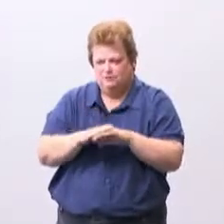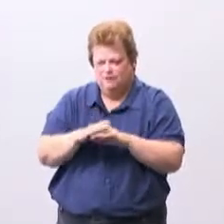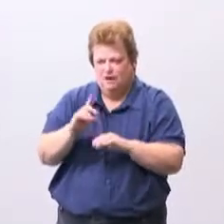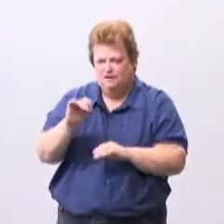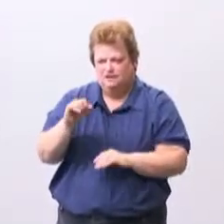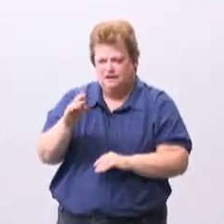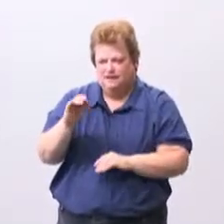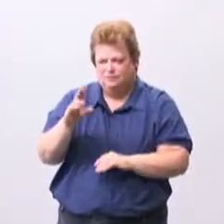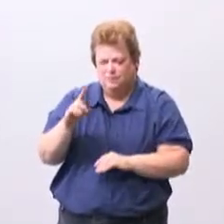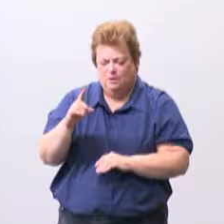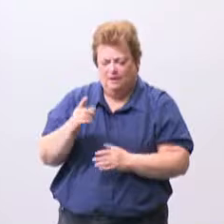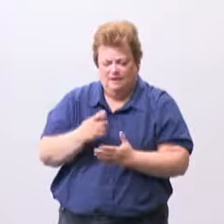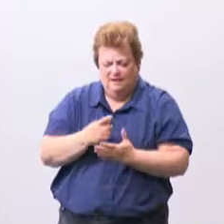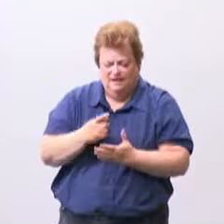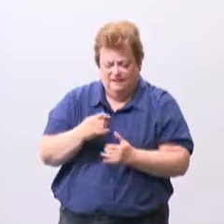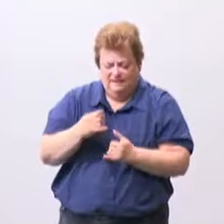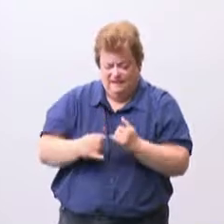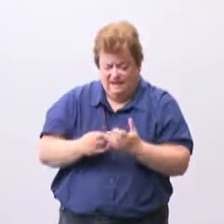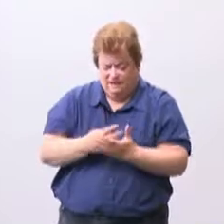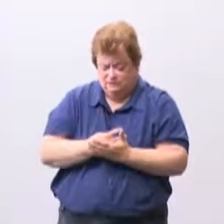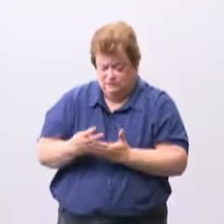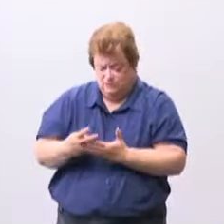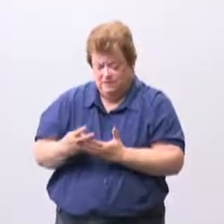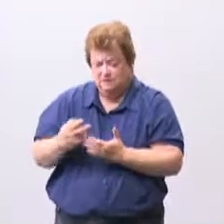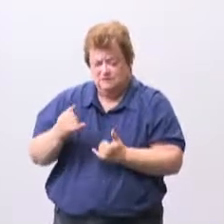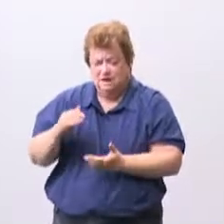the last 2 weeks have been the lowest numbers for